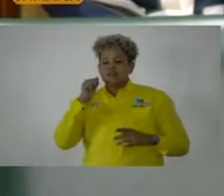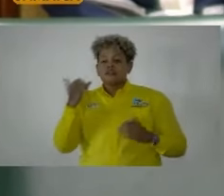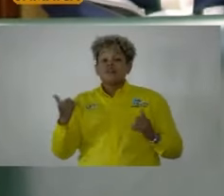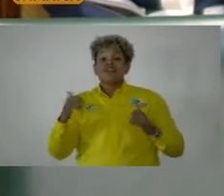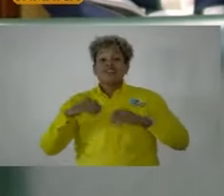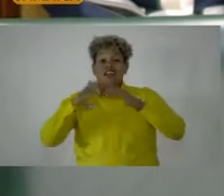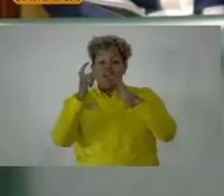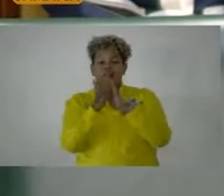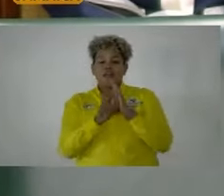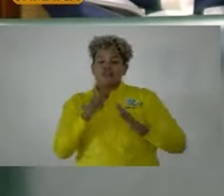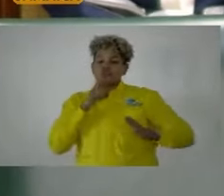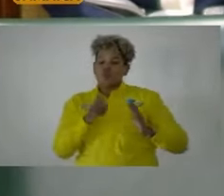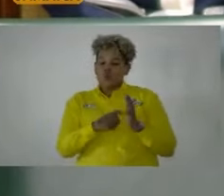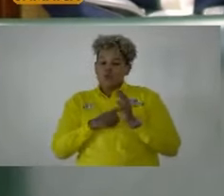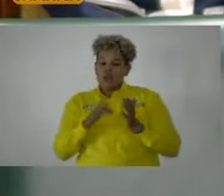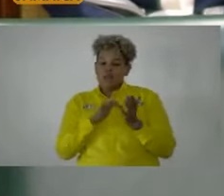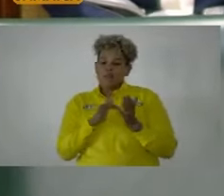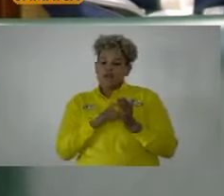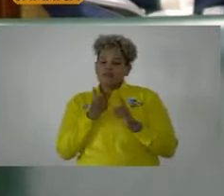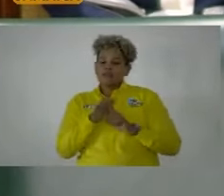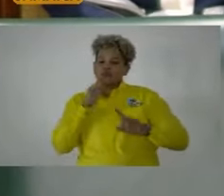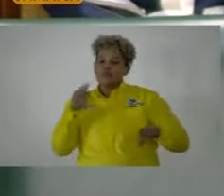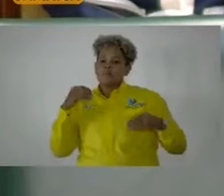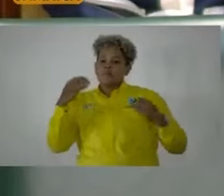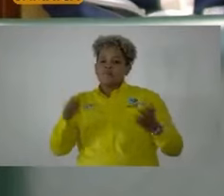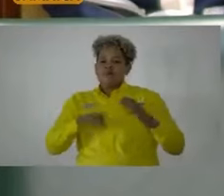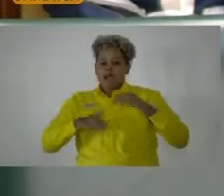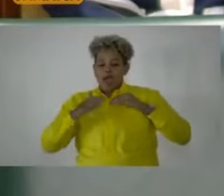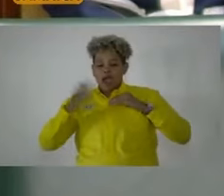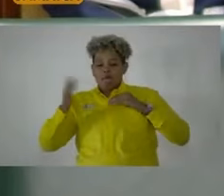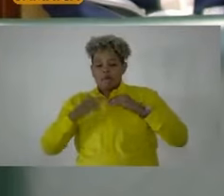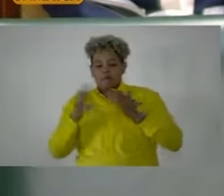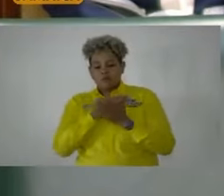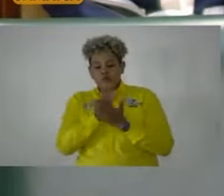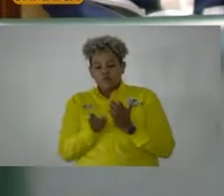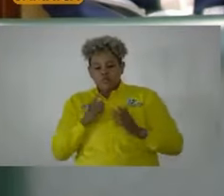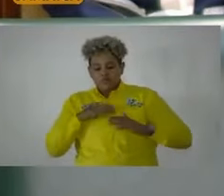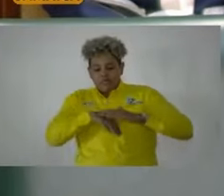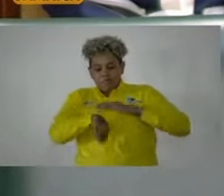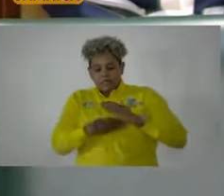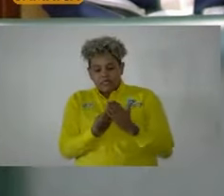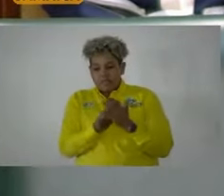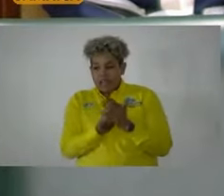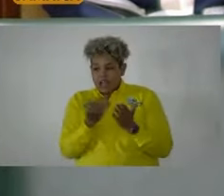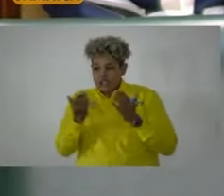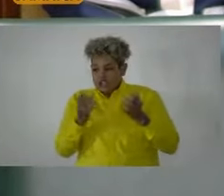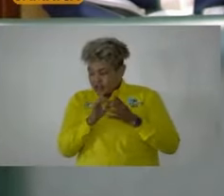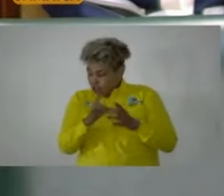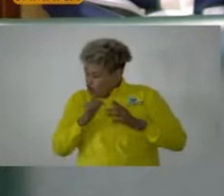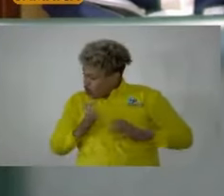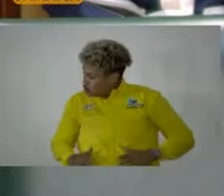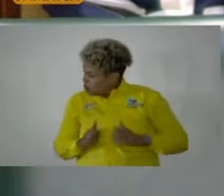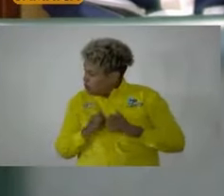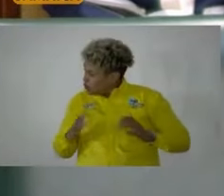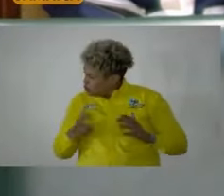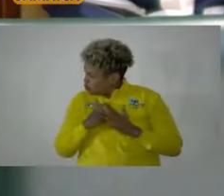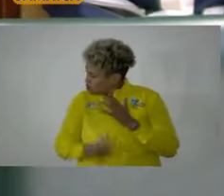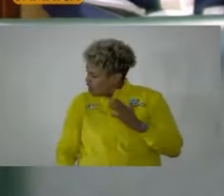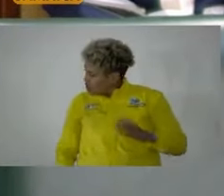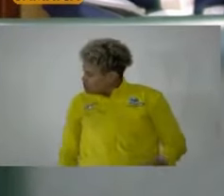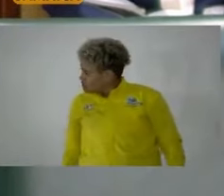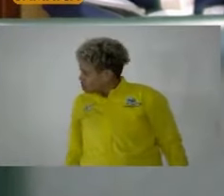legislation to require the banks to provide a minimum suite of basic financial services to customers without charging fees.